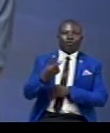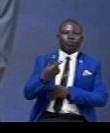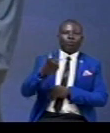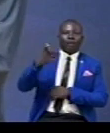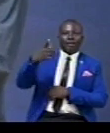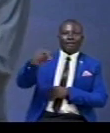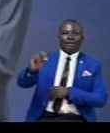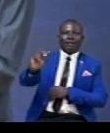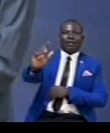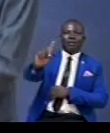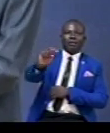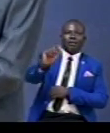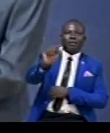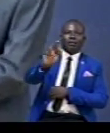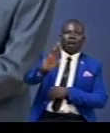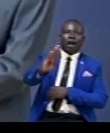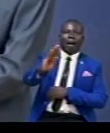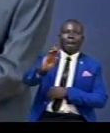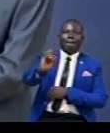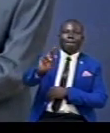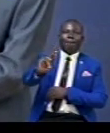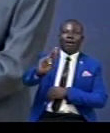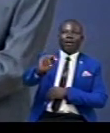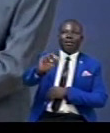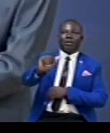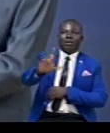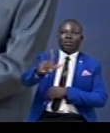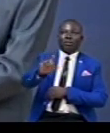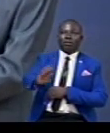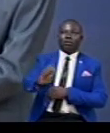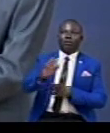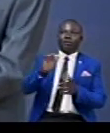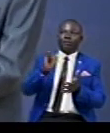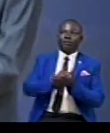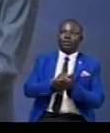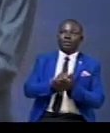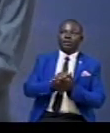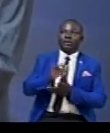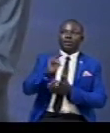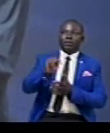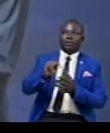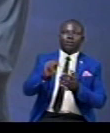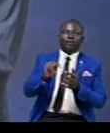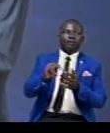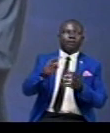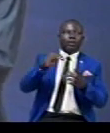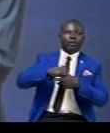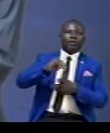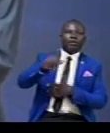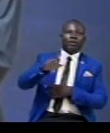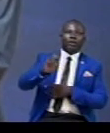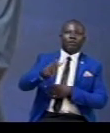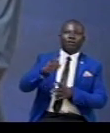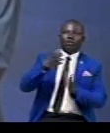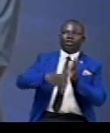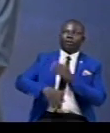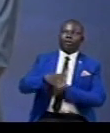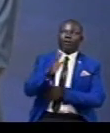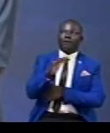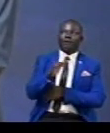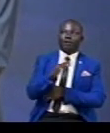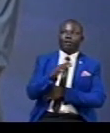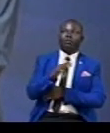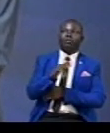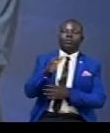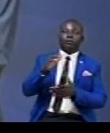tabernacle also needed to be atoned for in Leviticus chapter 16, verses 15 to